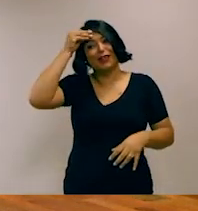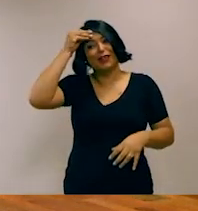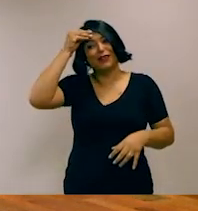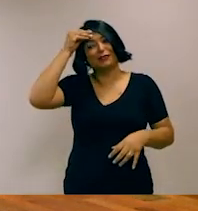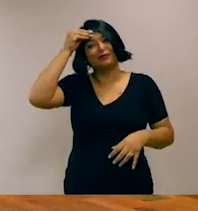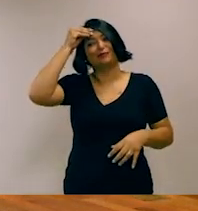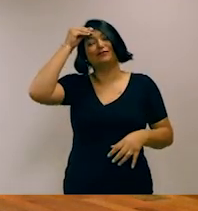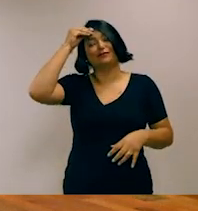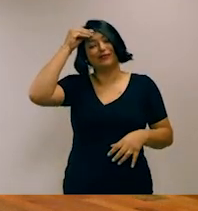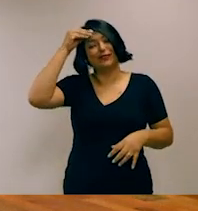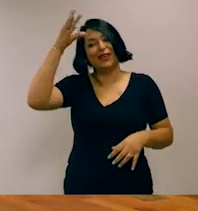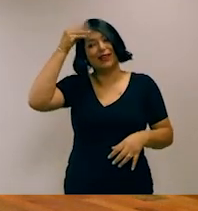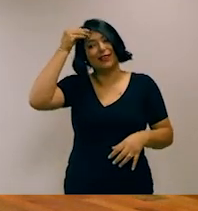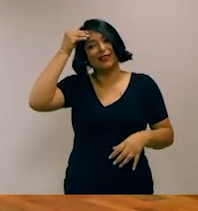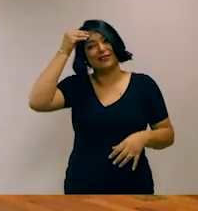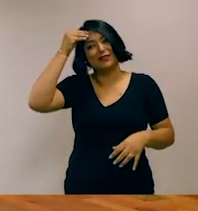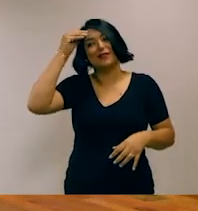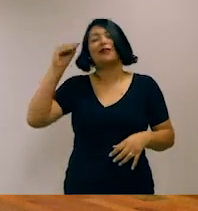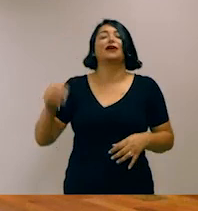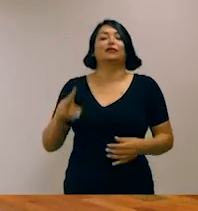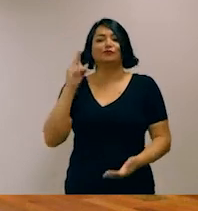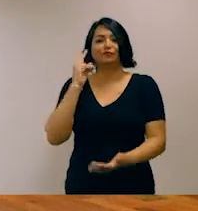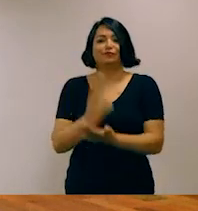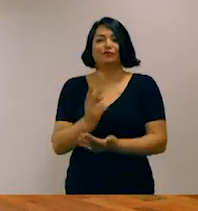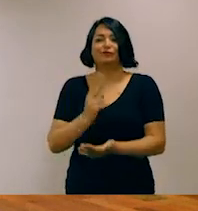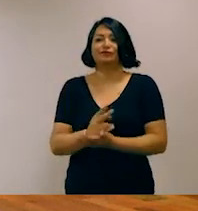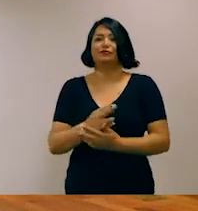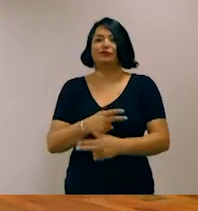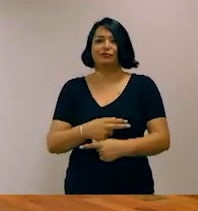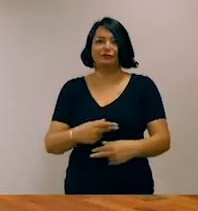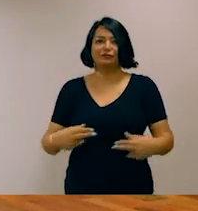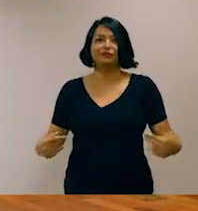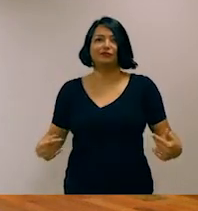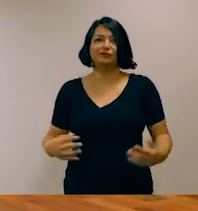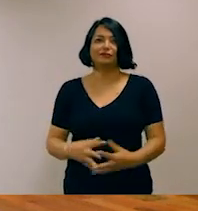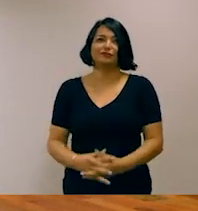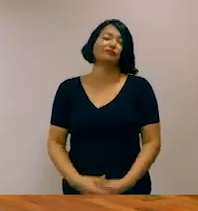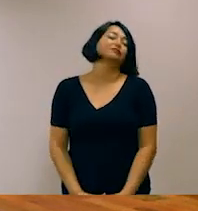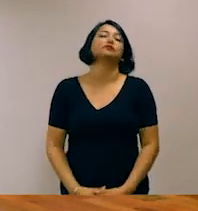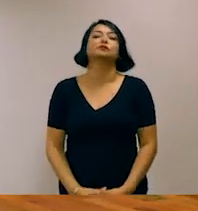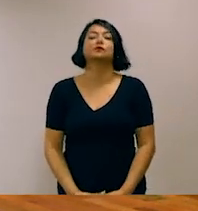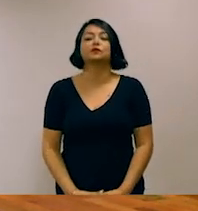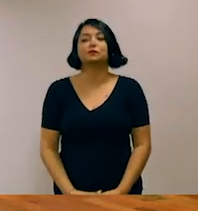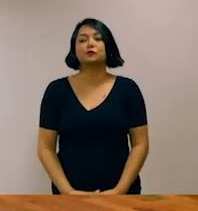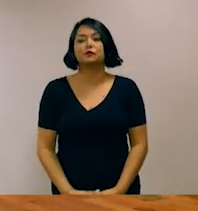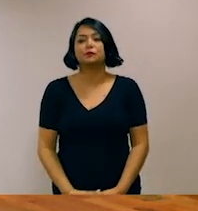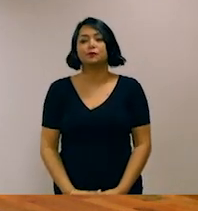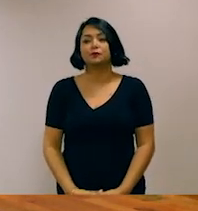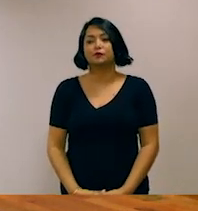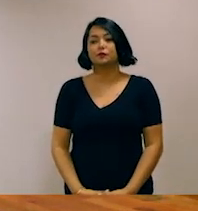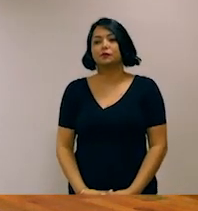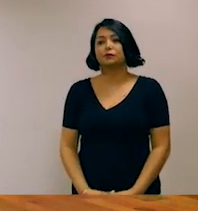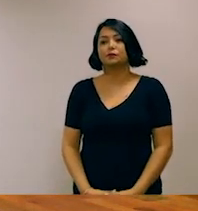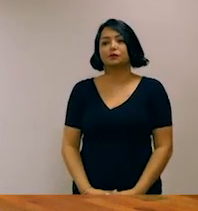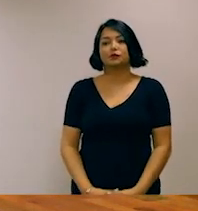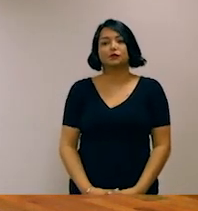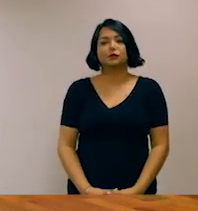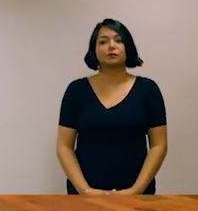And this is very easy for a human being to do, but not for a machine, to understand that everything is the same.